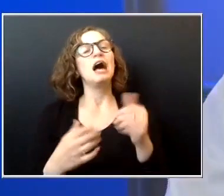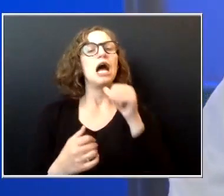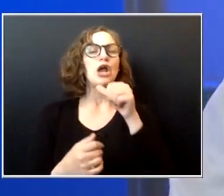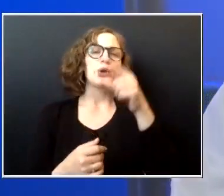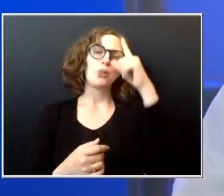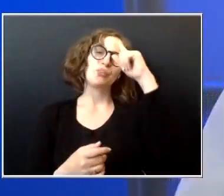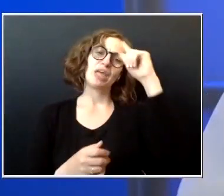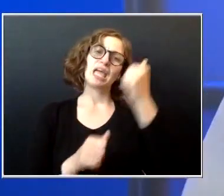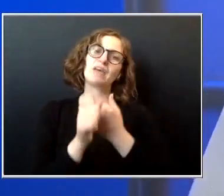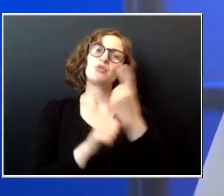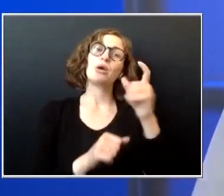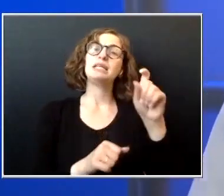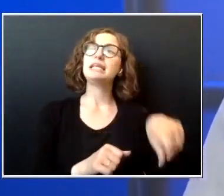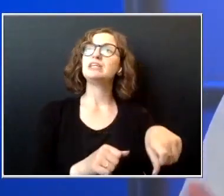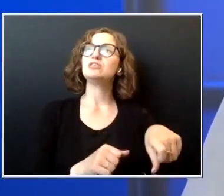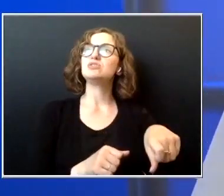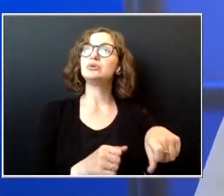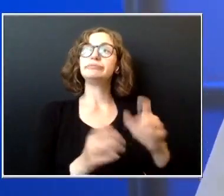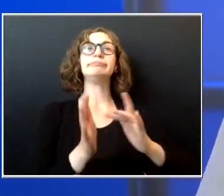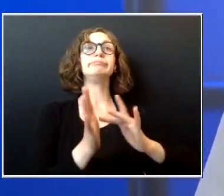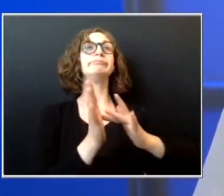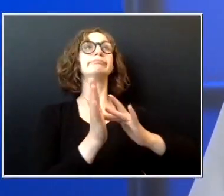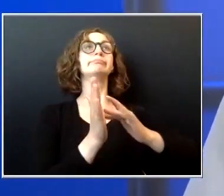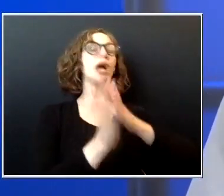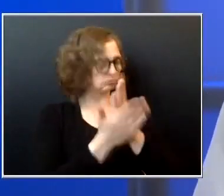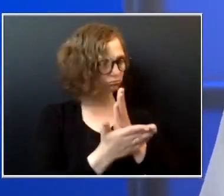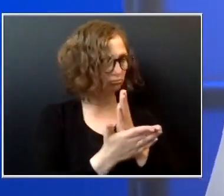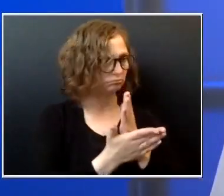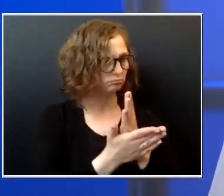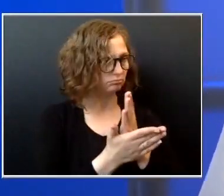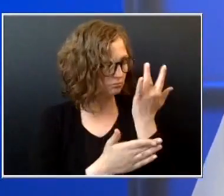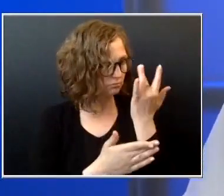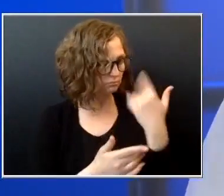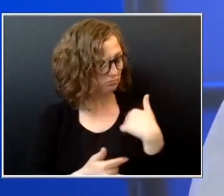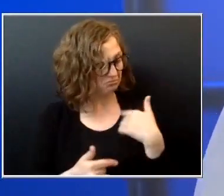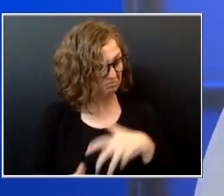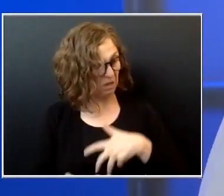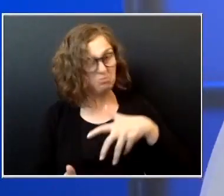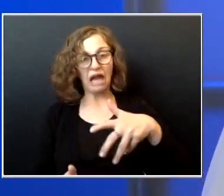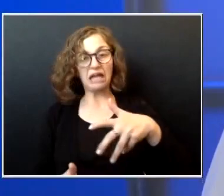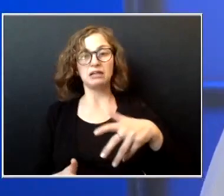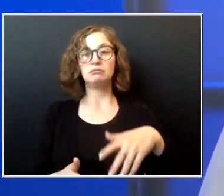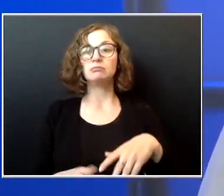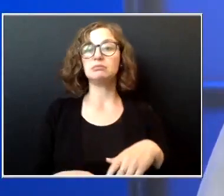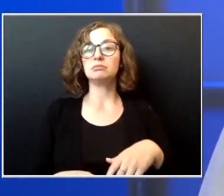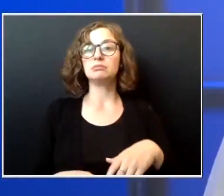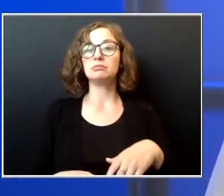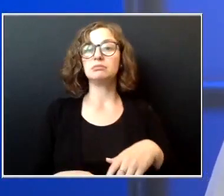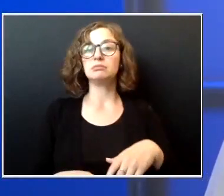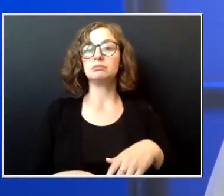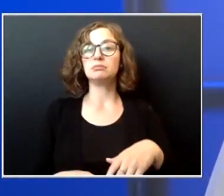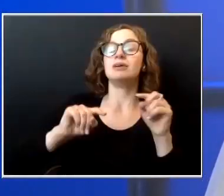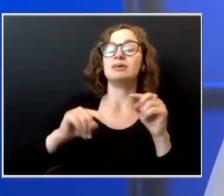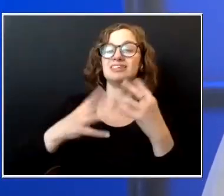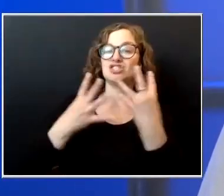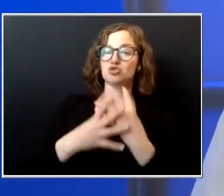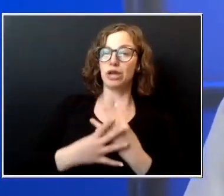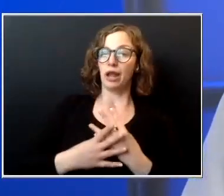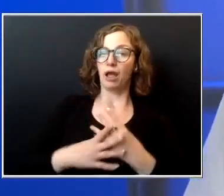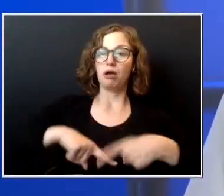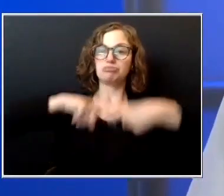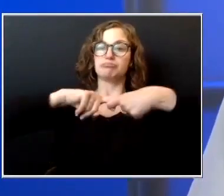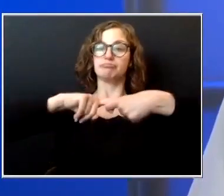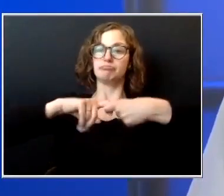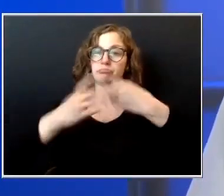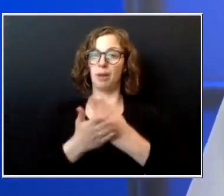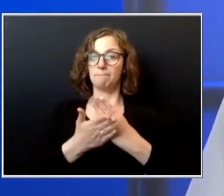your medications altogether because you found out you're pregnant, or you've got to stop getting screening for certain things that you've been getting screening for.